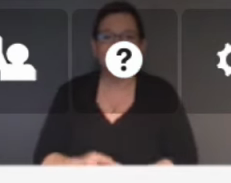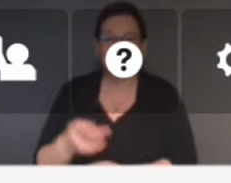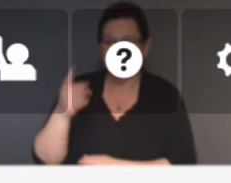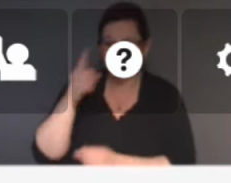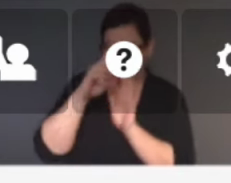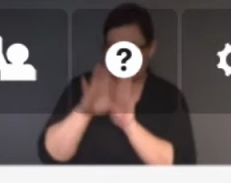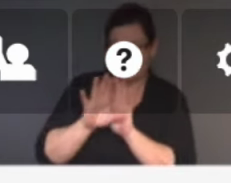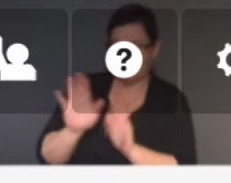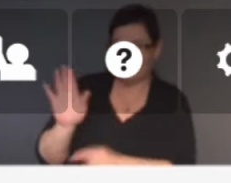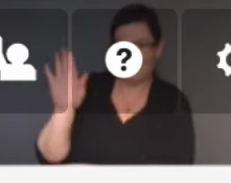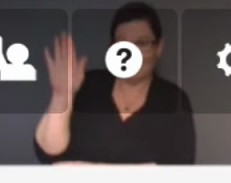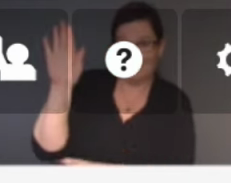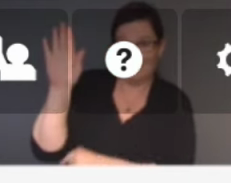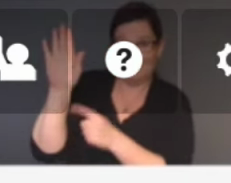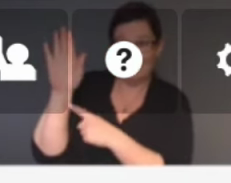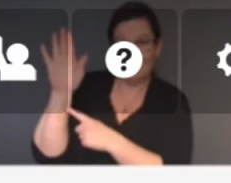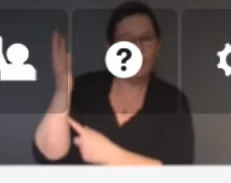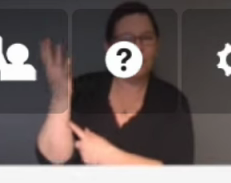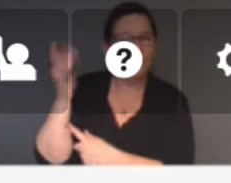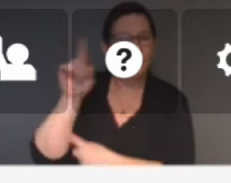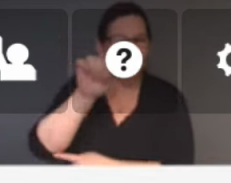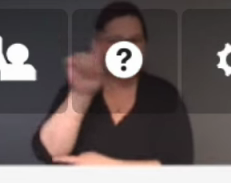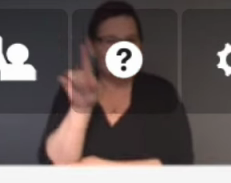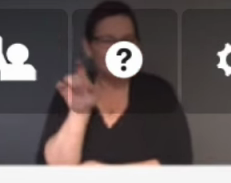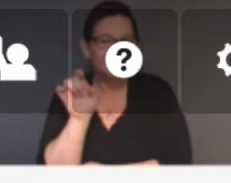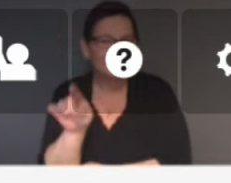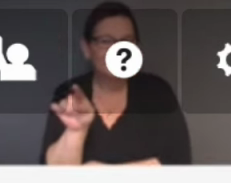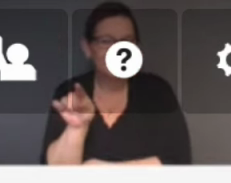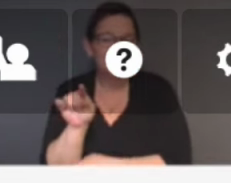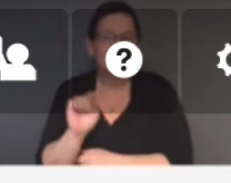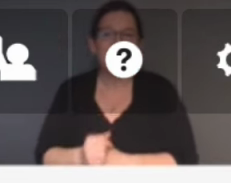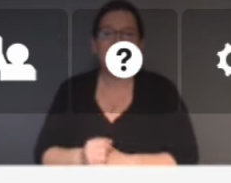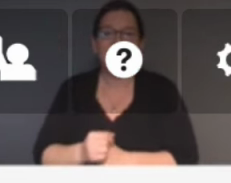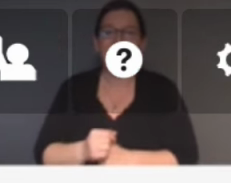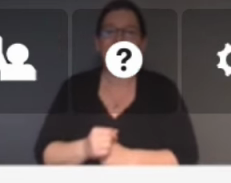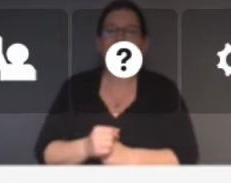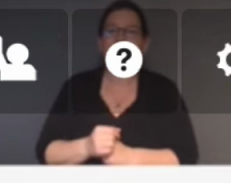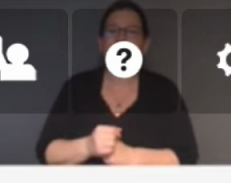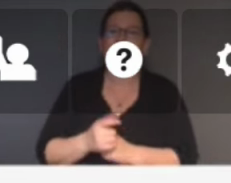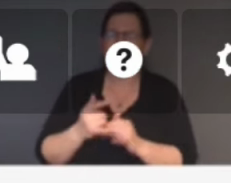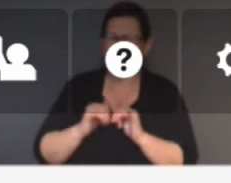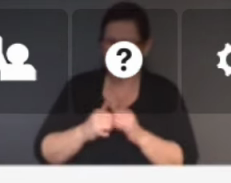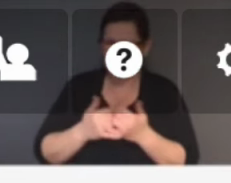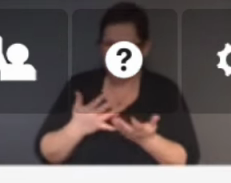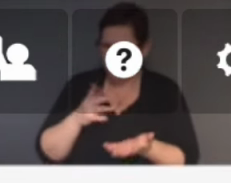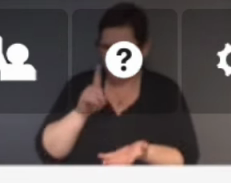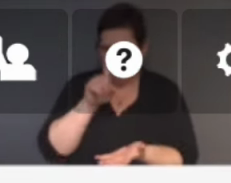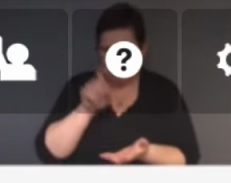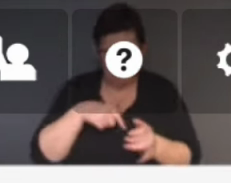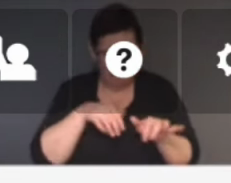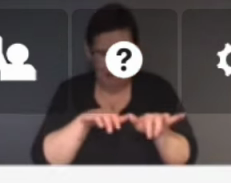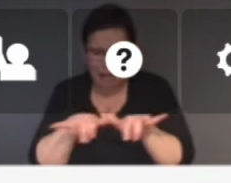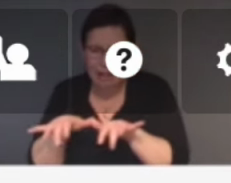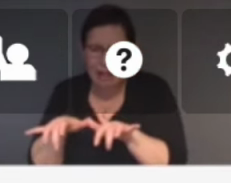asking questions. Questions are asked using the questions and answer feature in